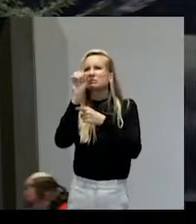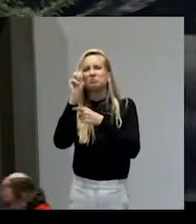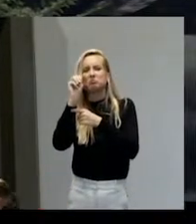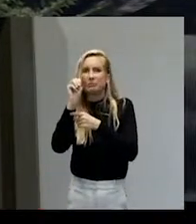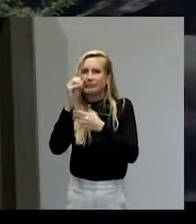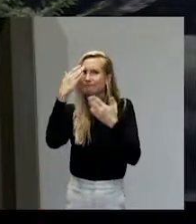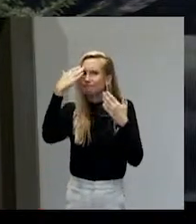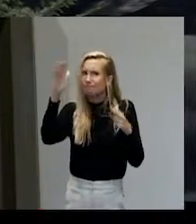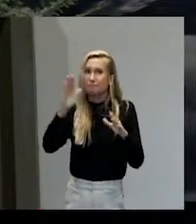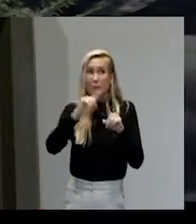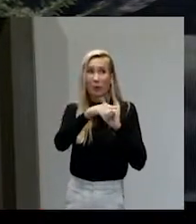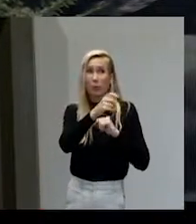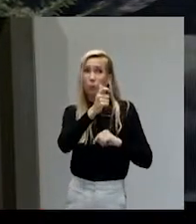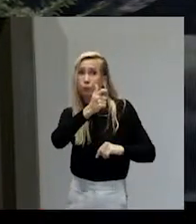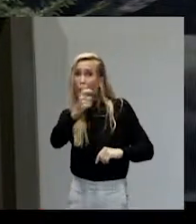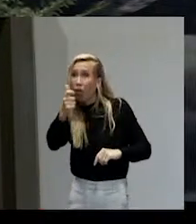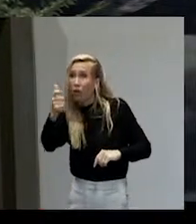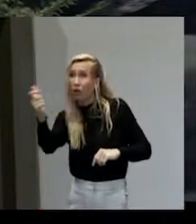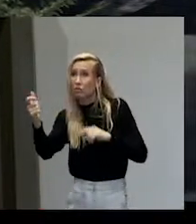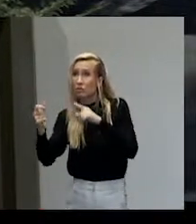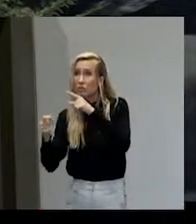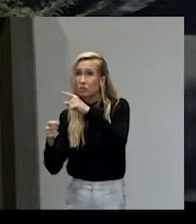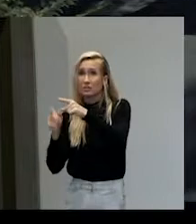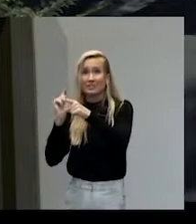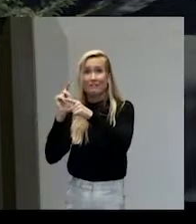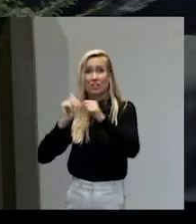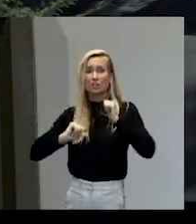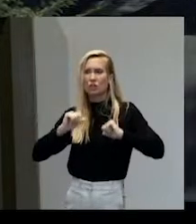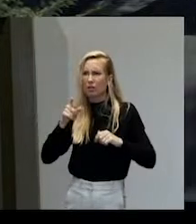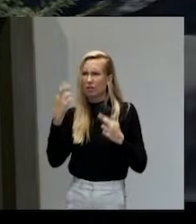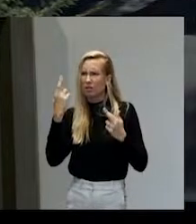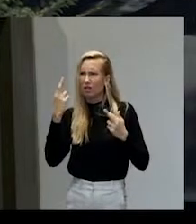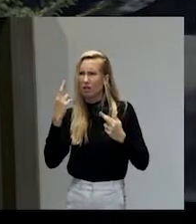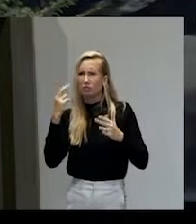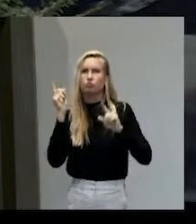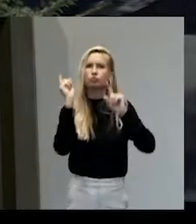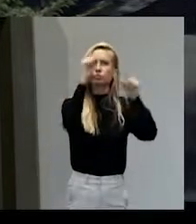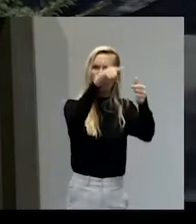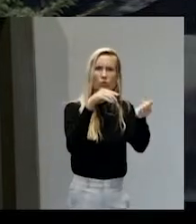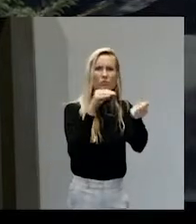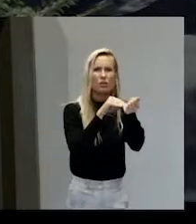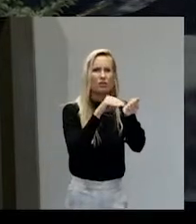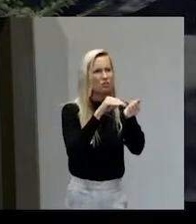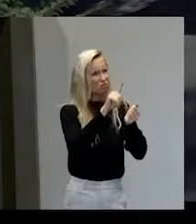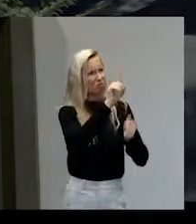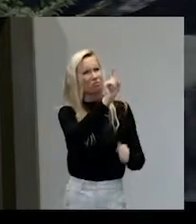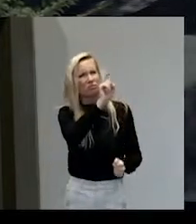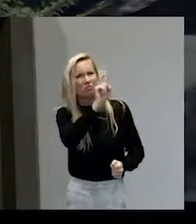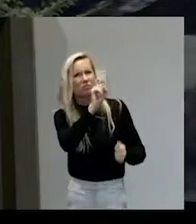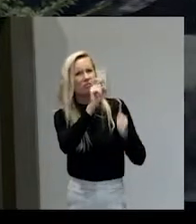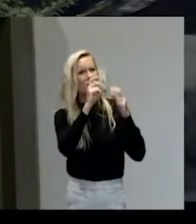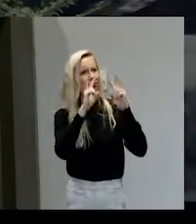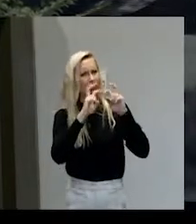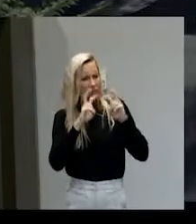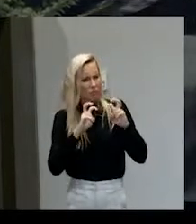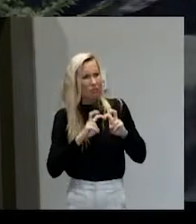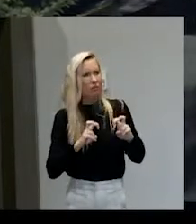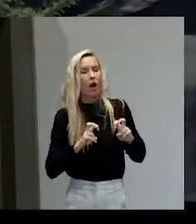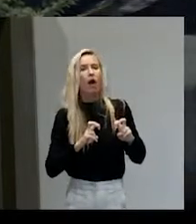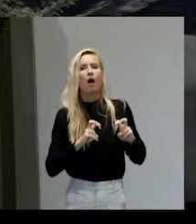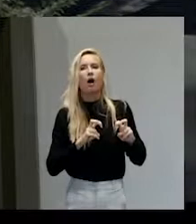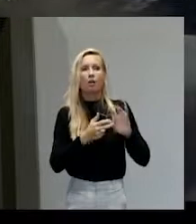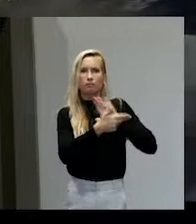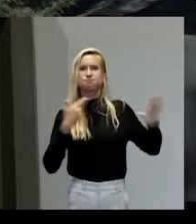actually since been diagnosed with autism. And though it's a show that's scripted and it's for entertainment, to feel and to laugh and to